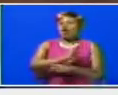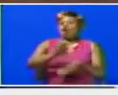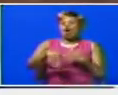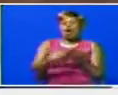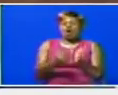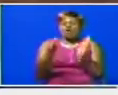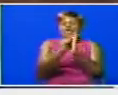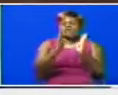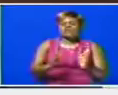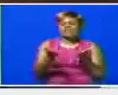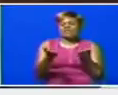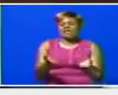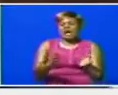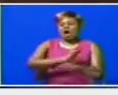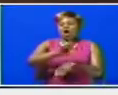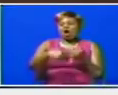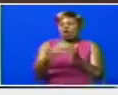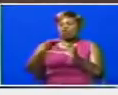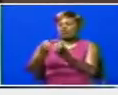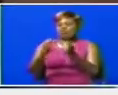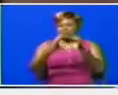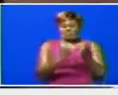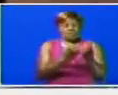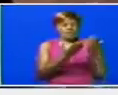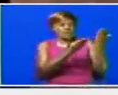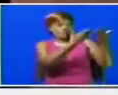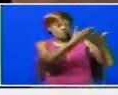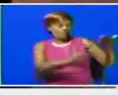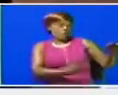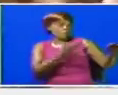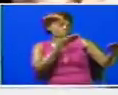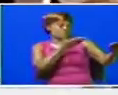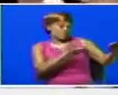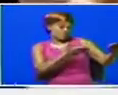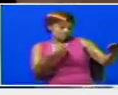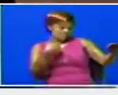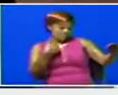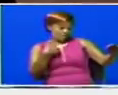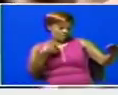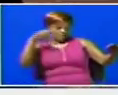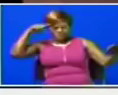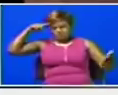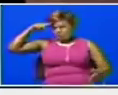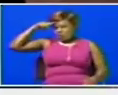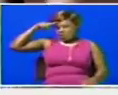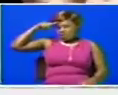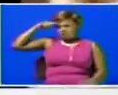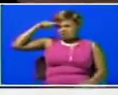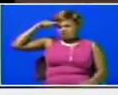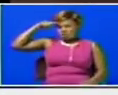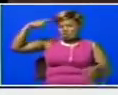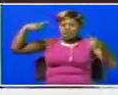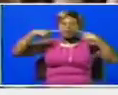the agents from all the parties. So this form constitutes the original results